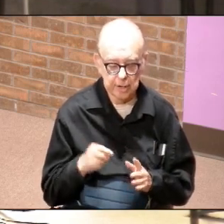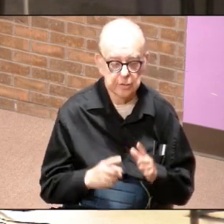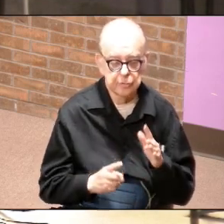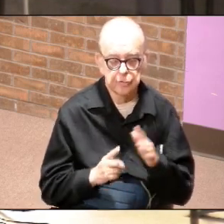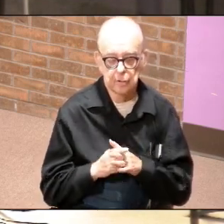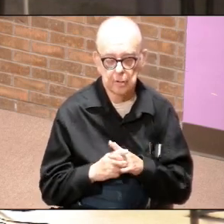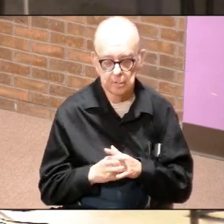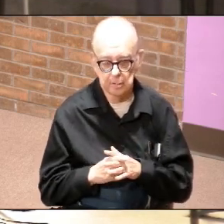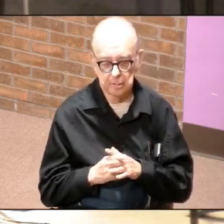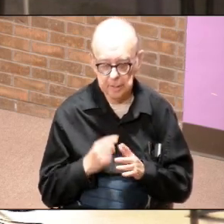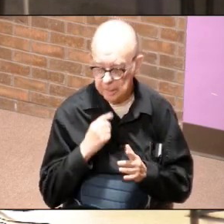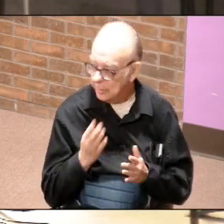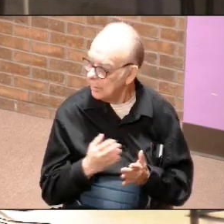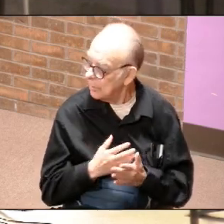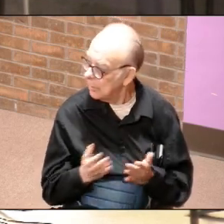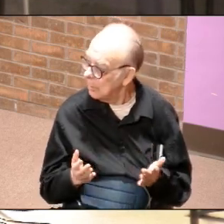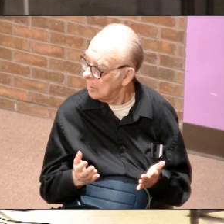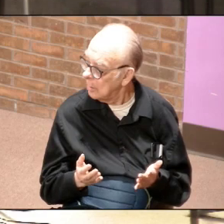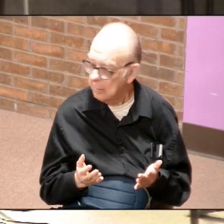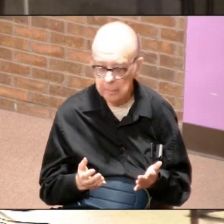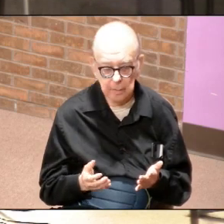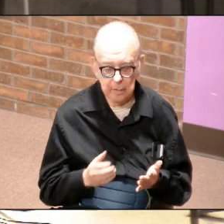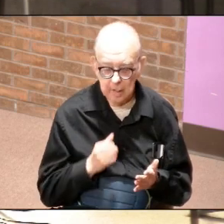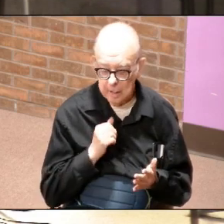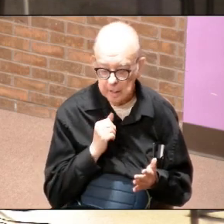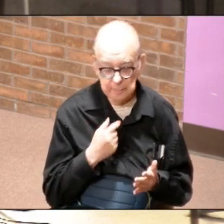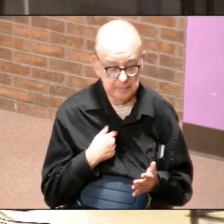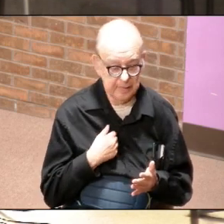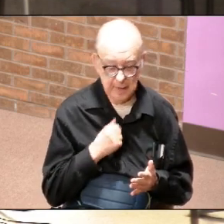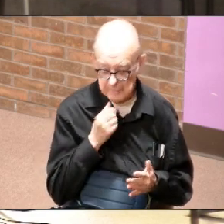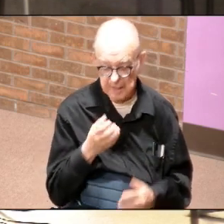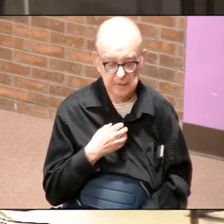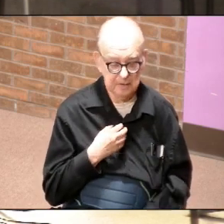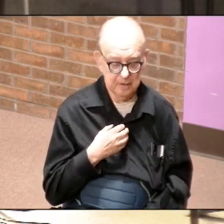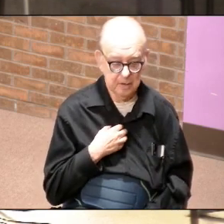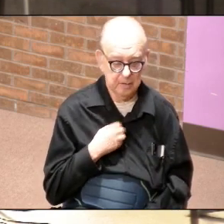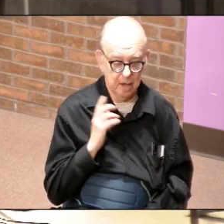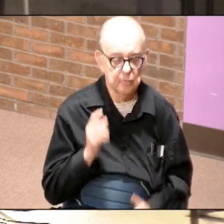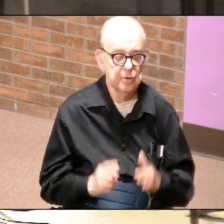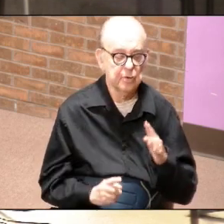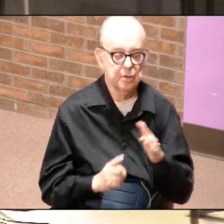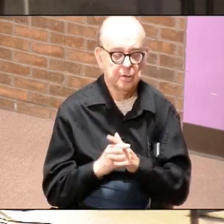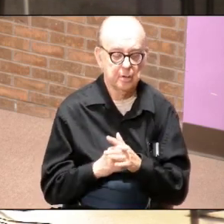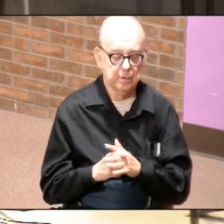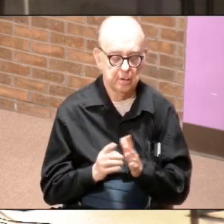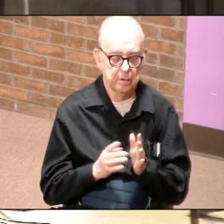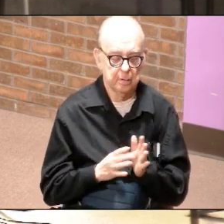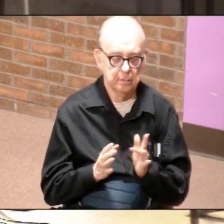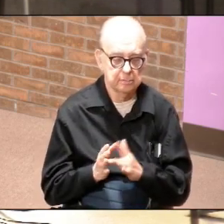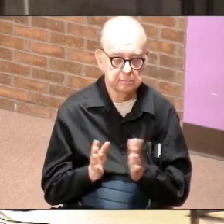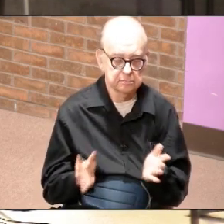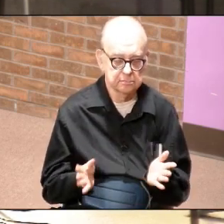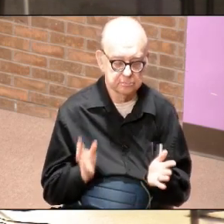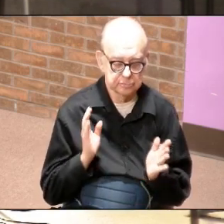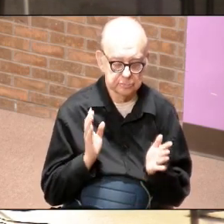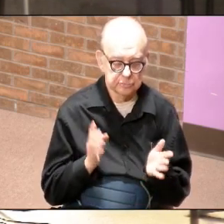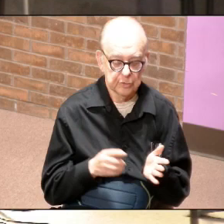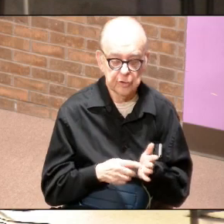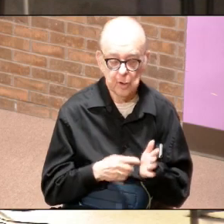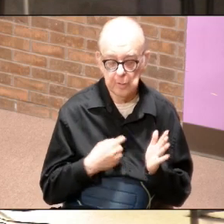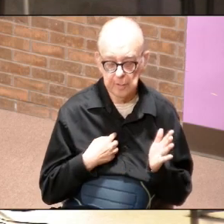up. And let me say this to you, I am not going to complain. I'm going to show up, and Jesus is going to show